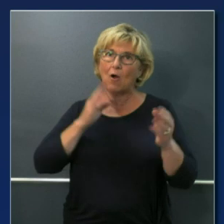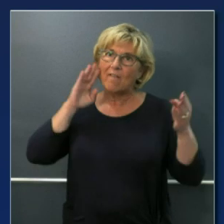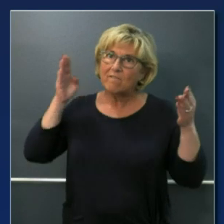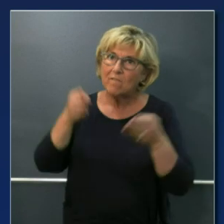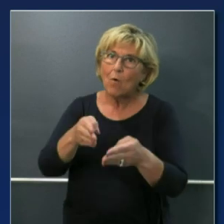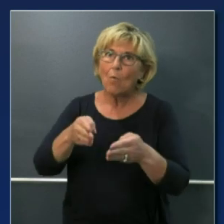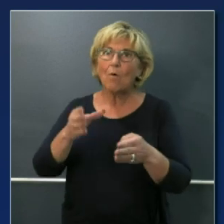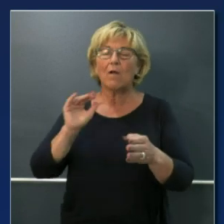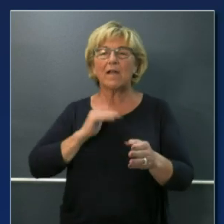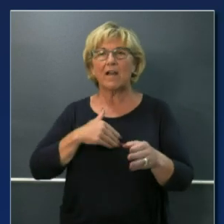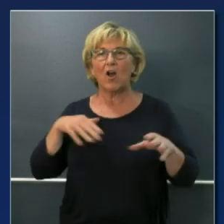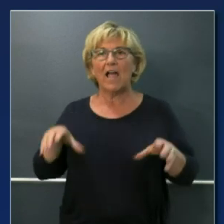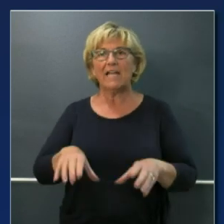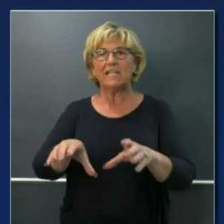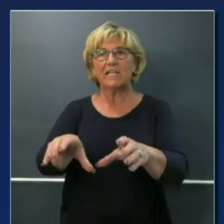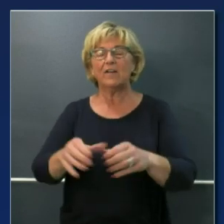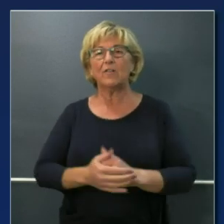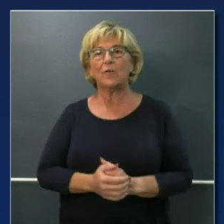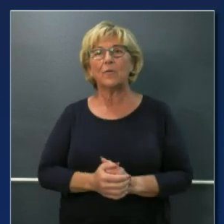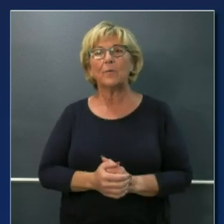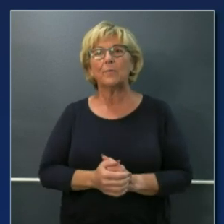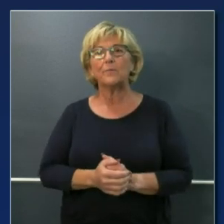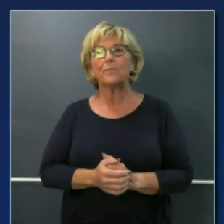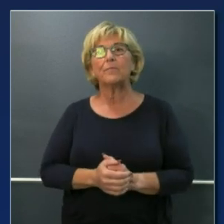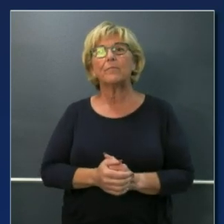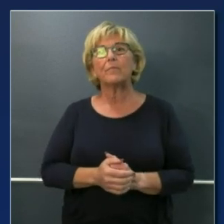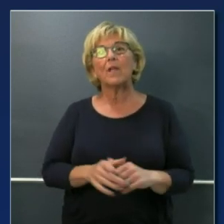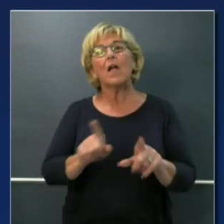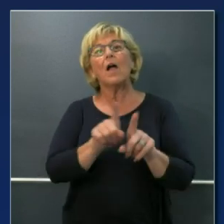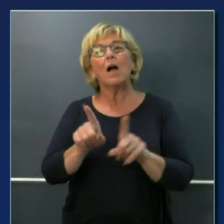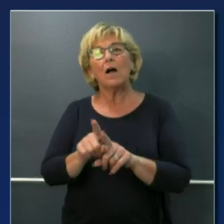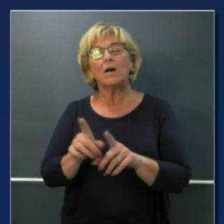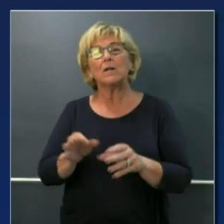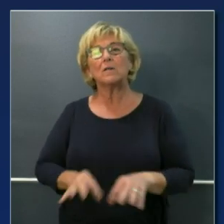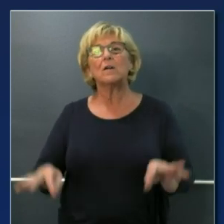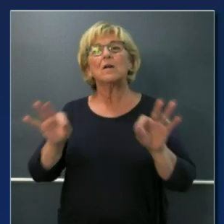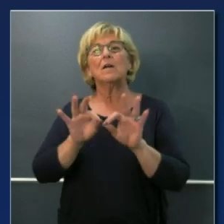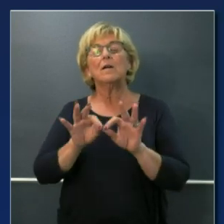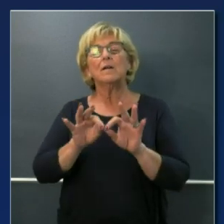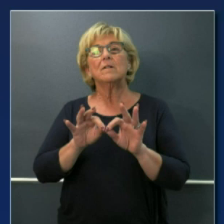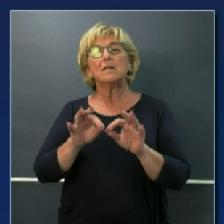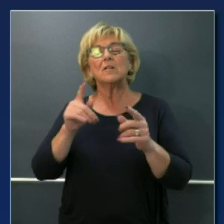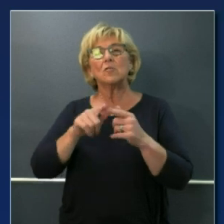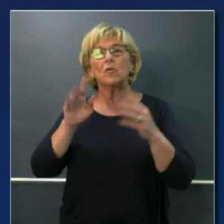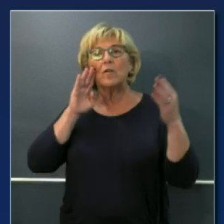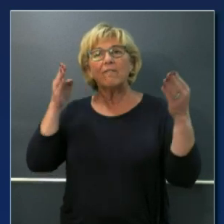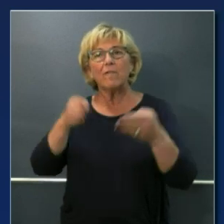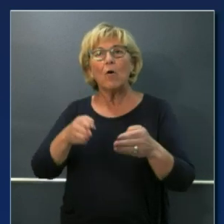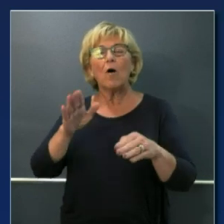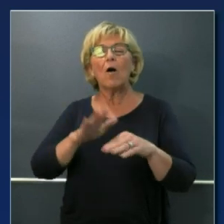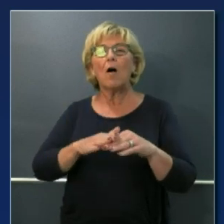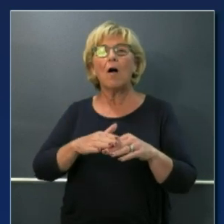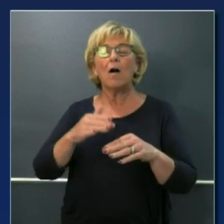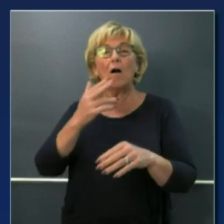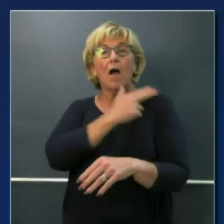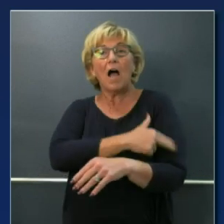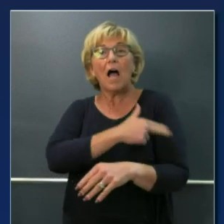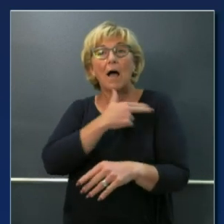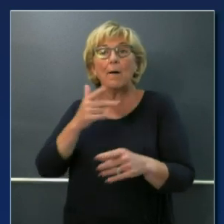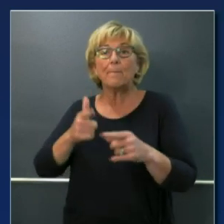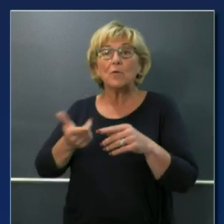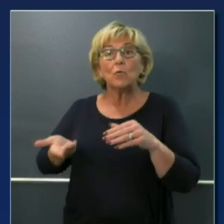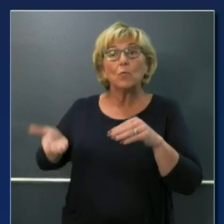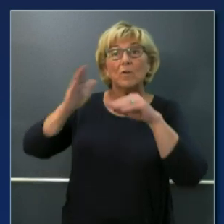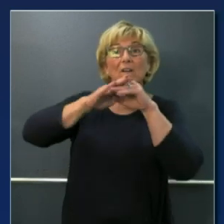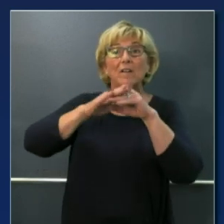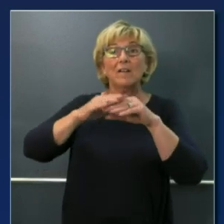and our activities. It's also critical that we maintain surge capacity for hospital and healthcare systems. As I mentioned, as we move to